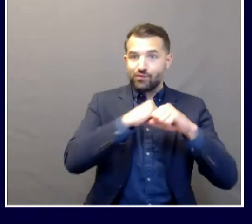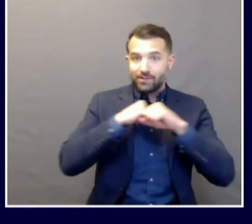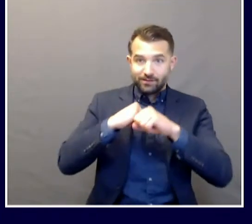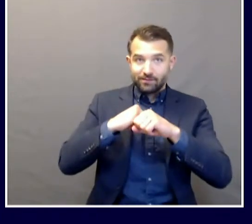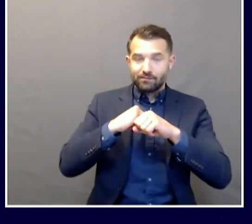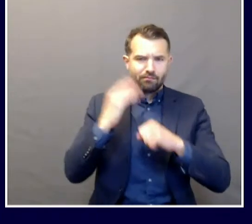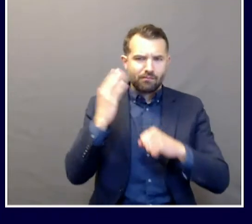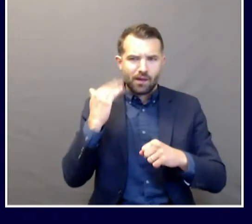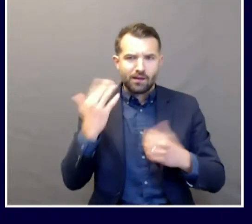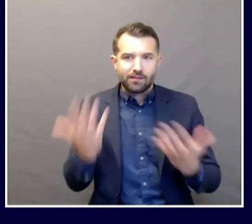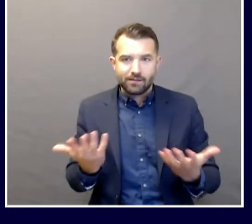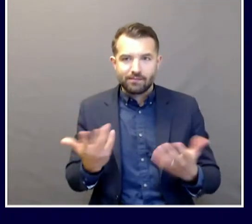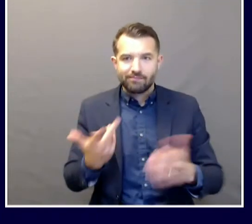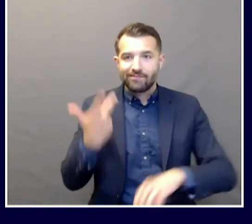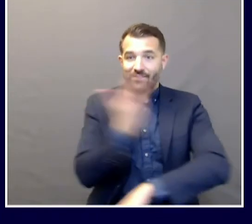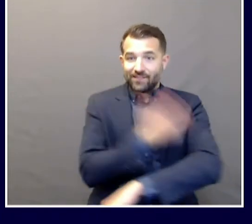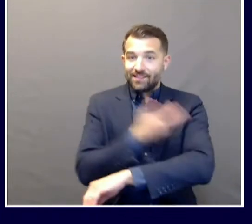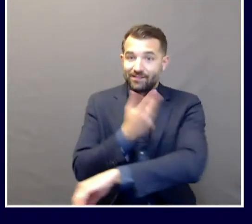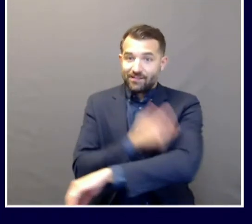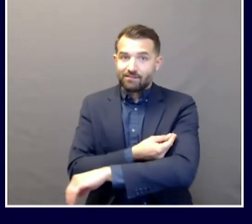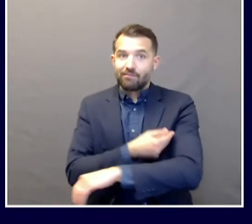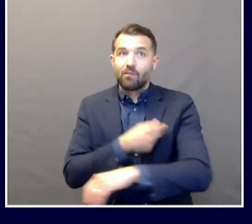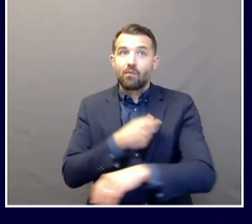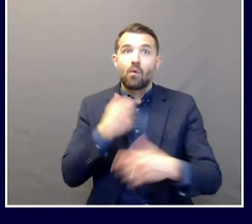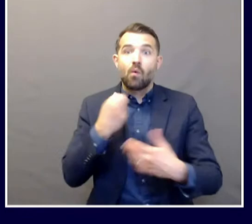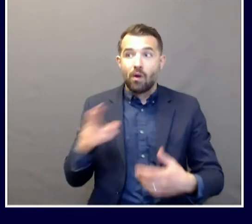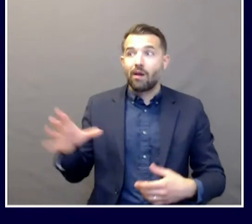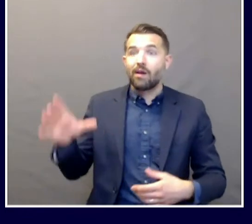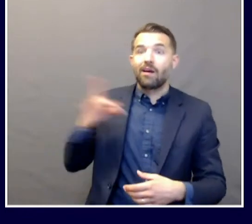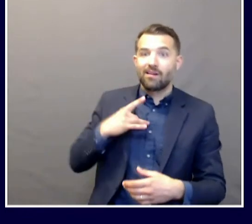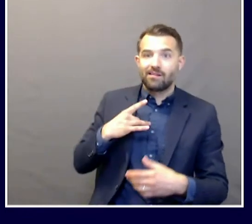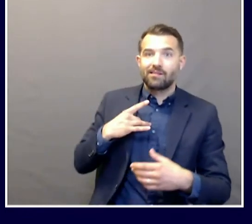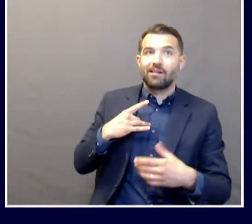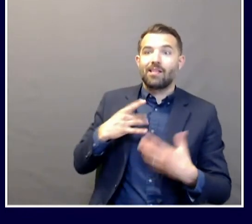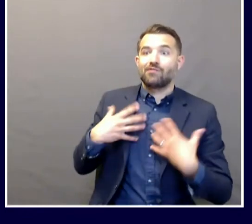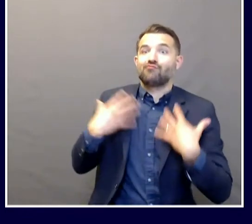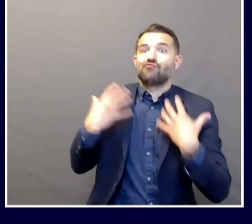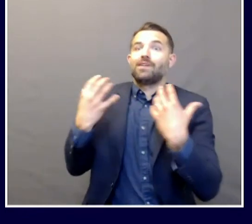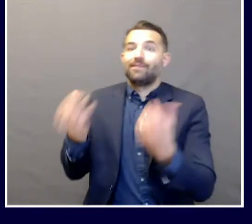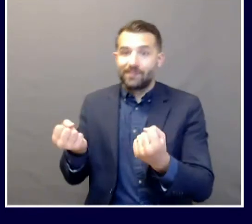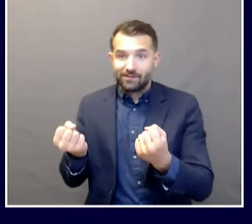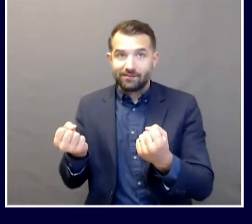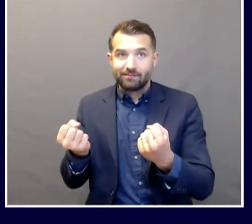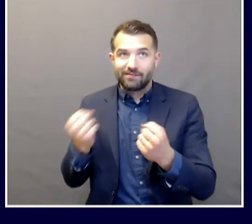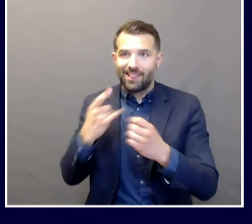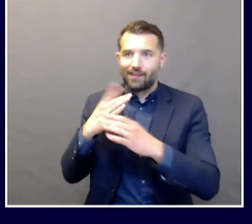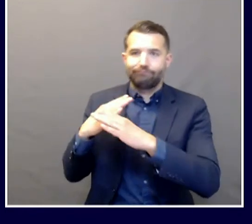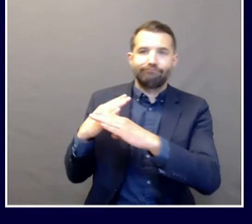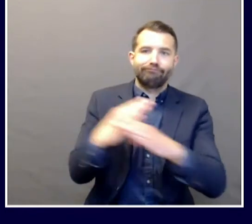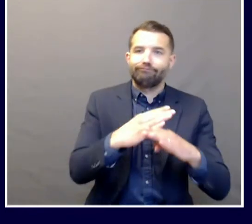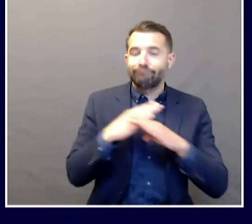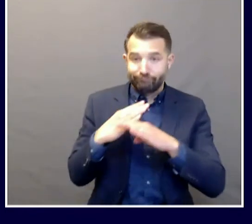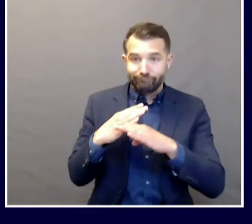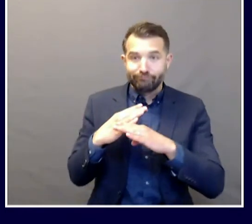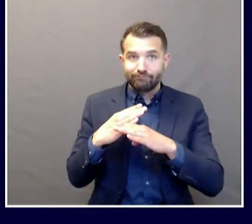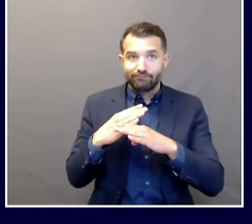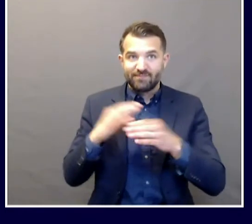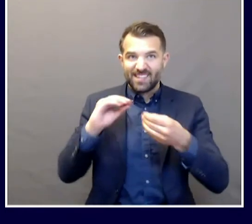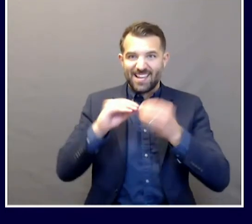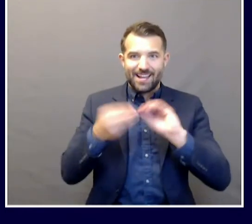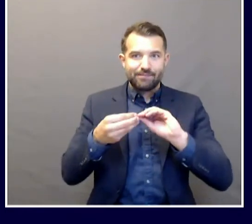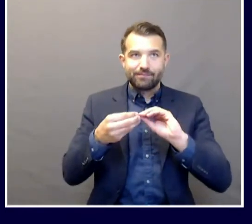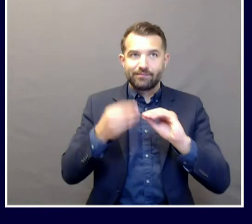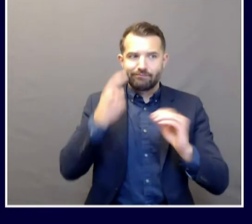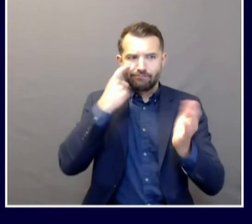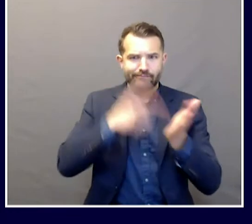infected. The combination of those 2 things is starting to reach a point epidemiologically where there may be some